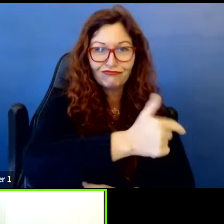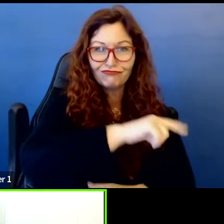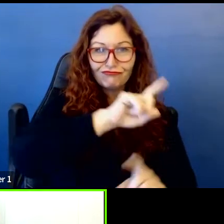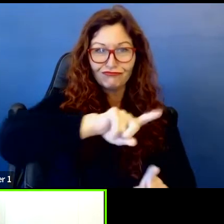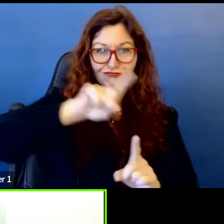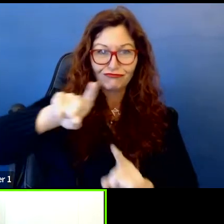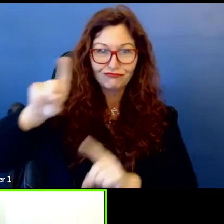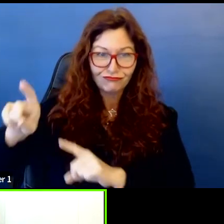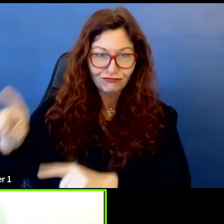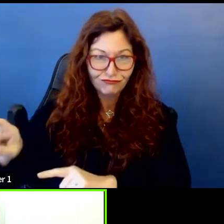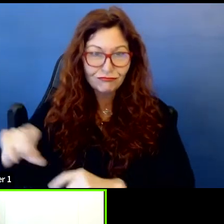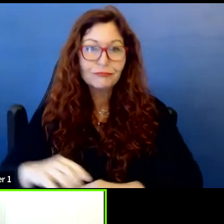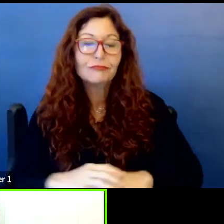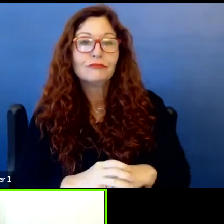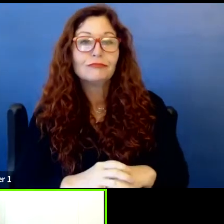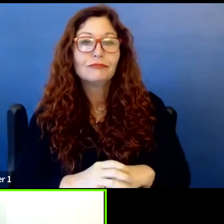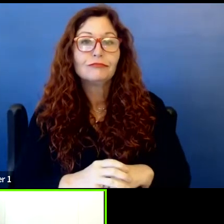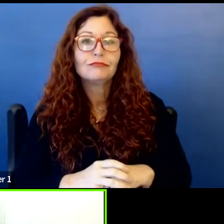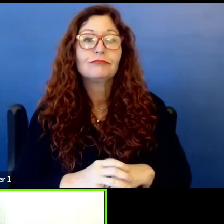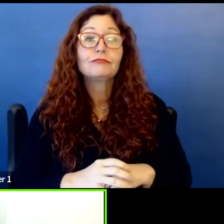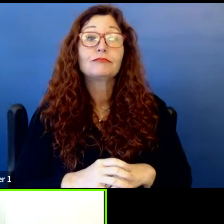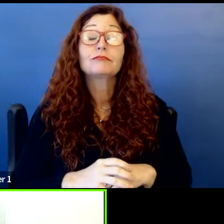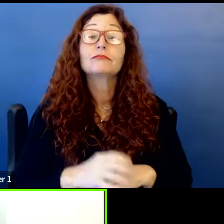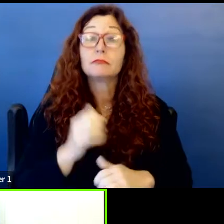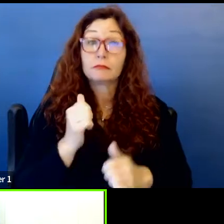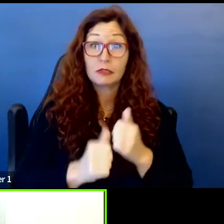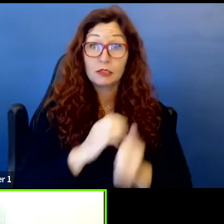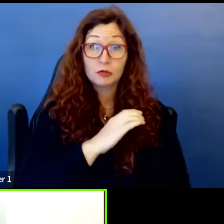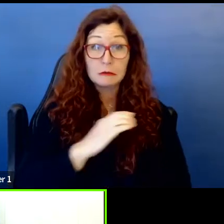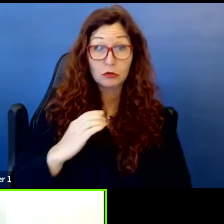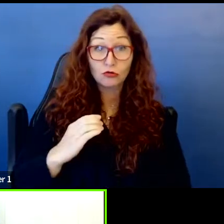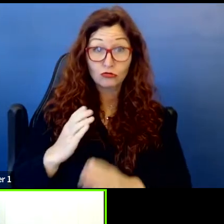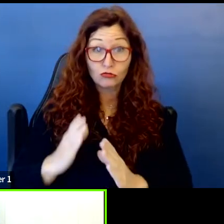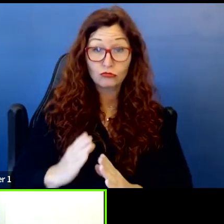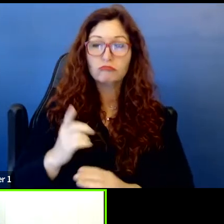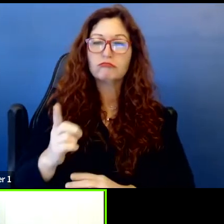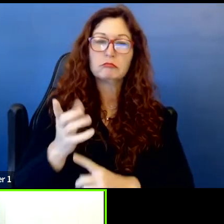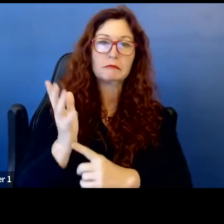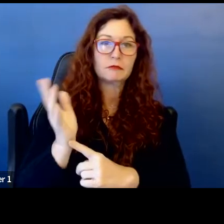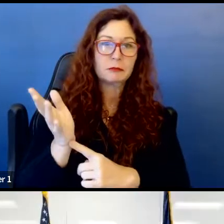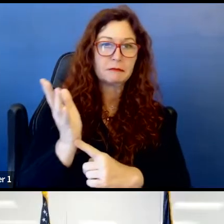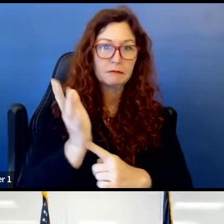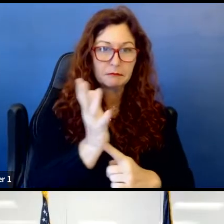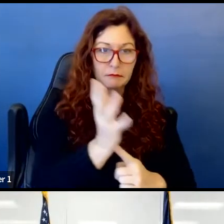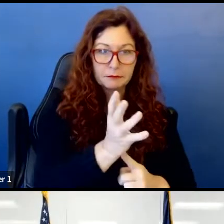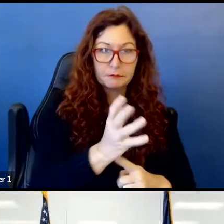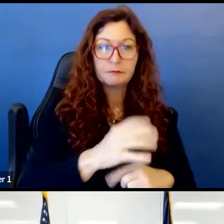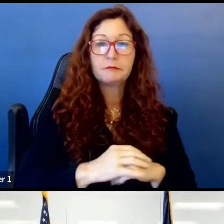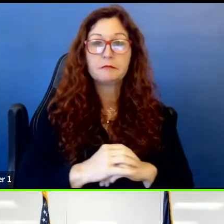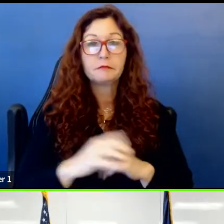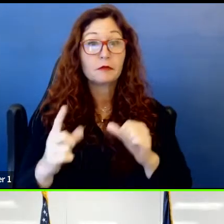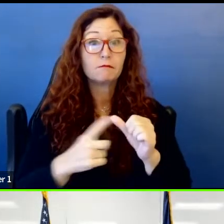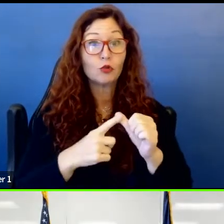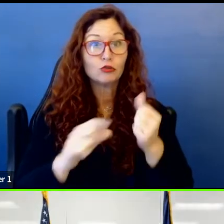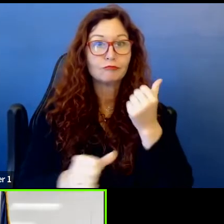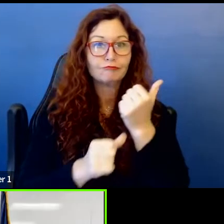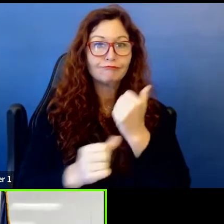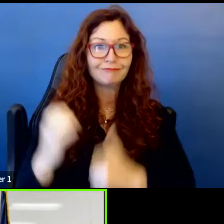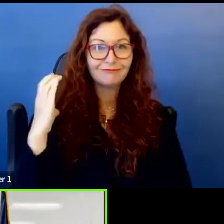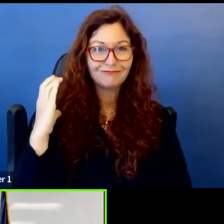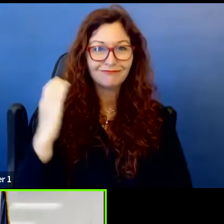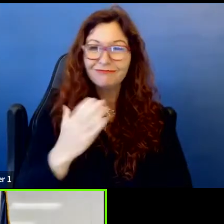panelists and again each commissioner will have five minutes for questions beginning with the vice chair thank you chair